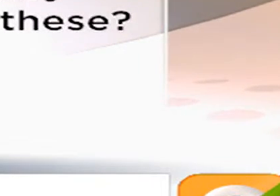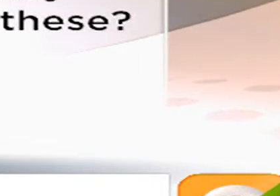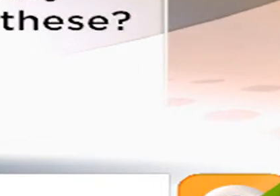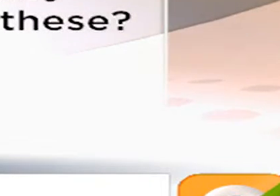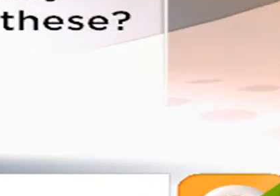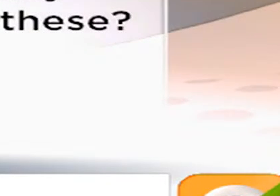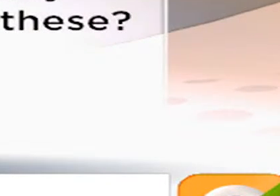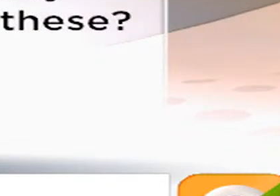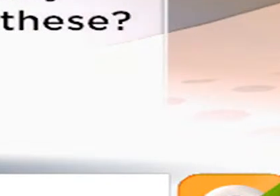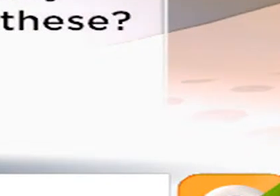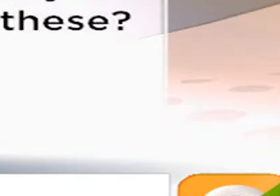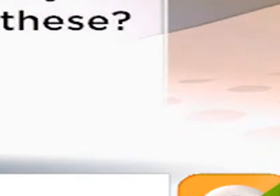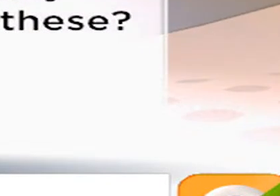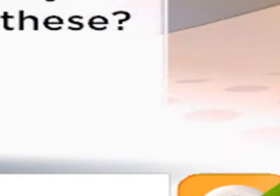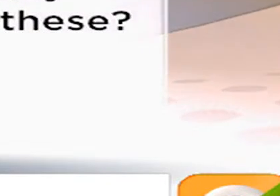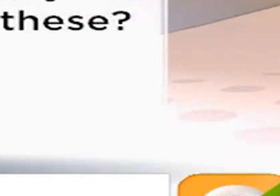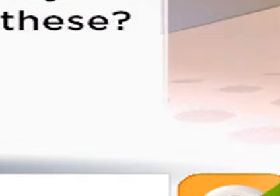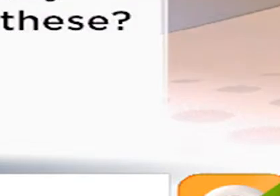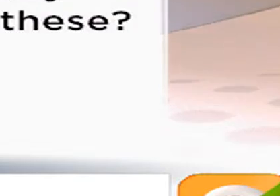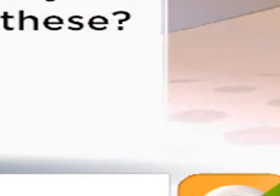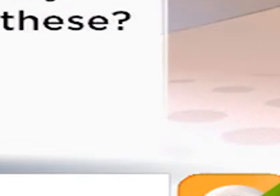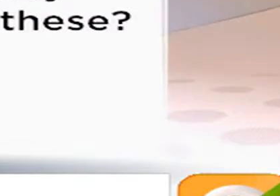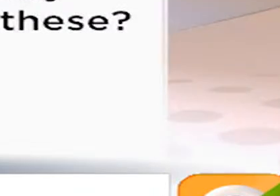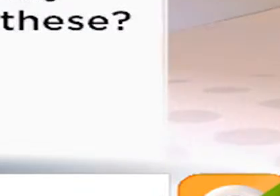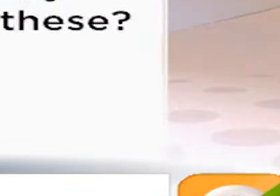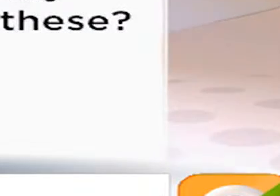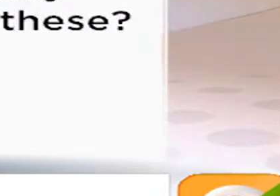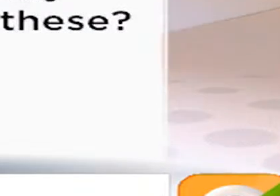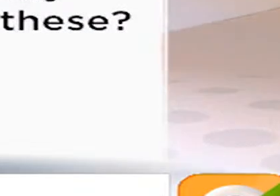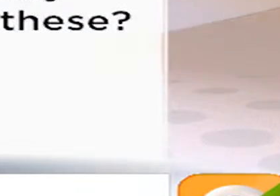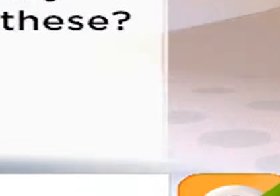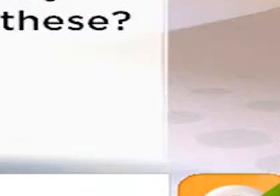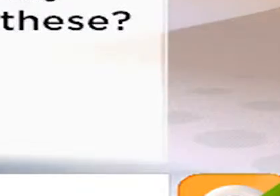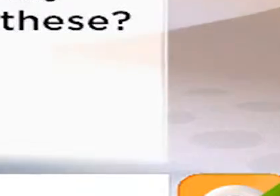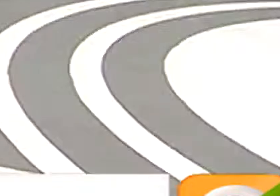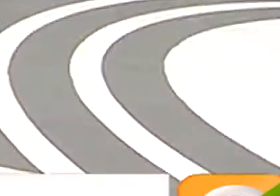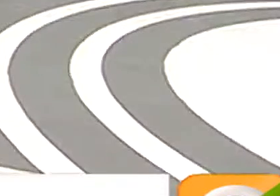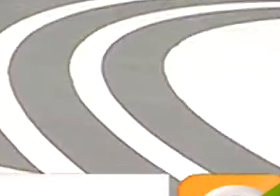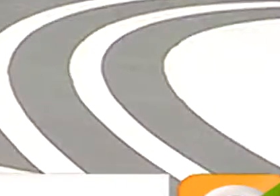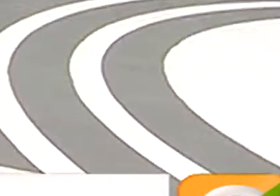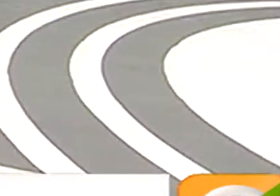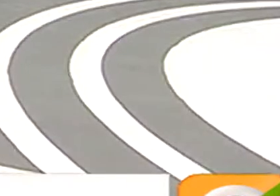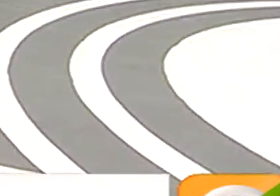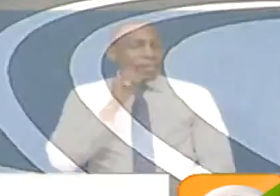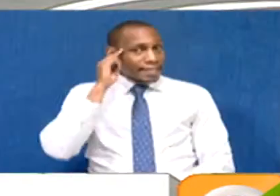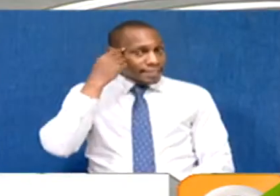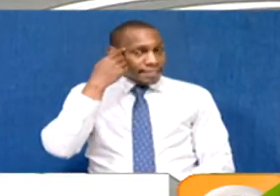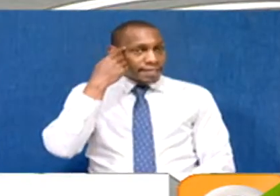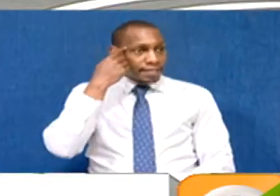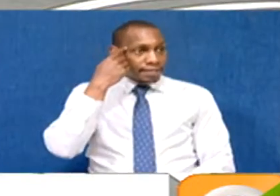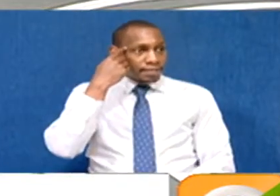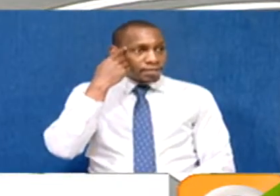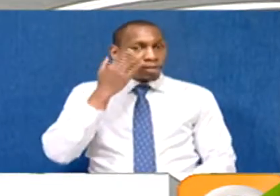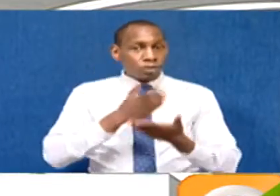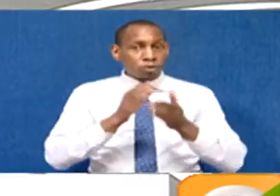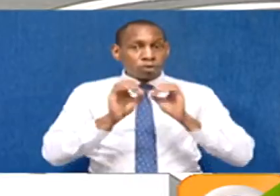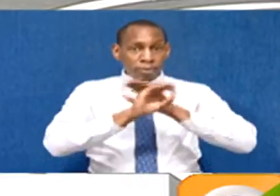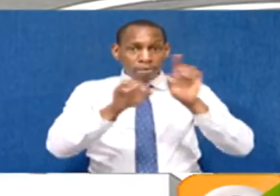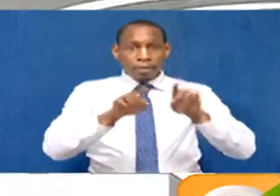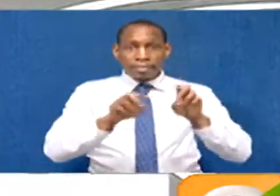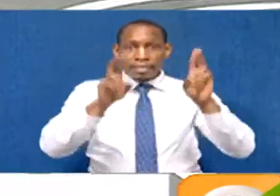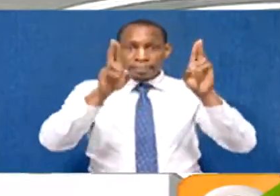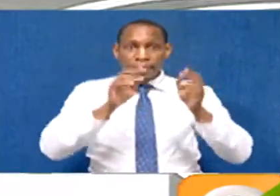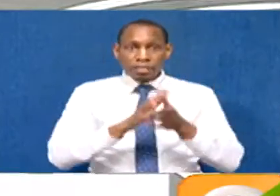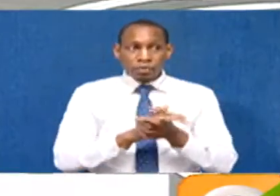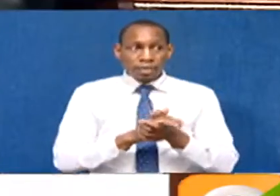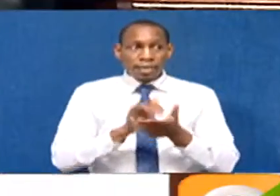finance all of these? More loans? We are broke. Higher taxes? I think we've been very clear on this matter,